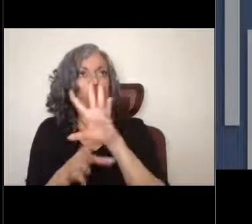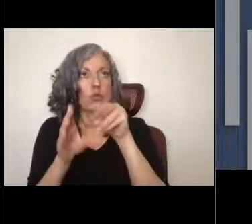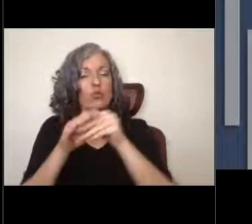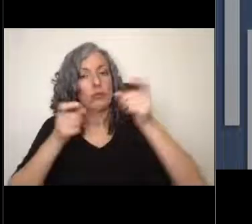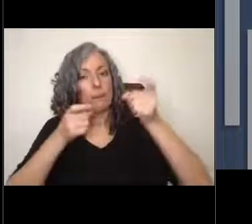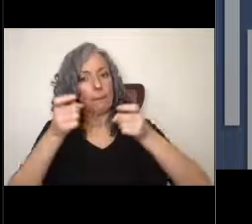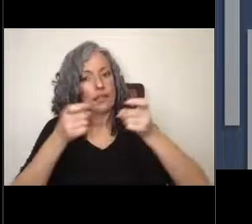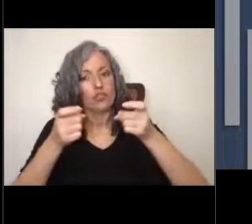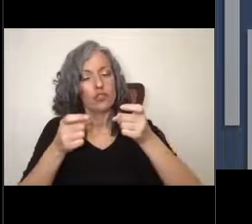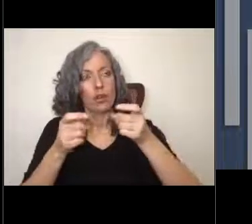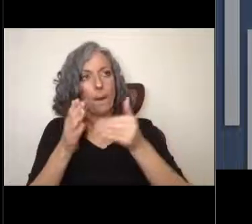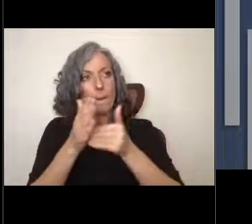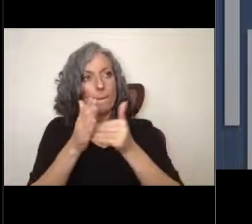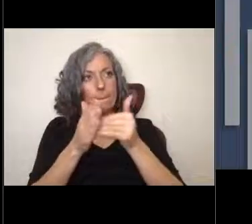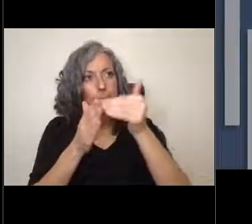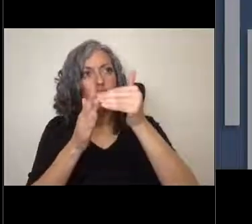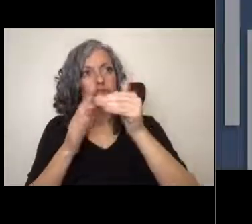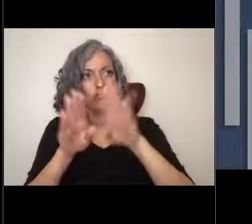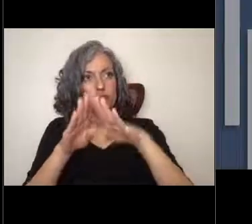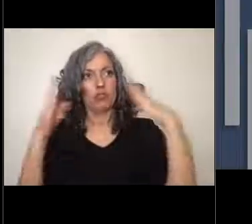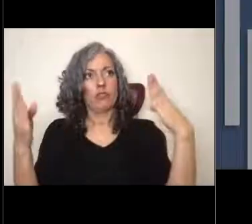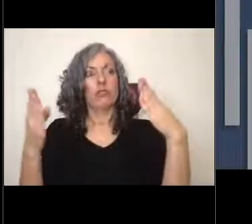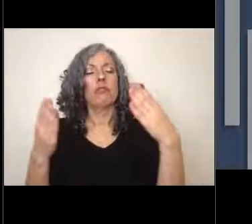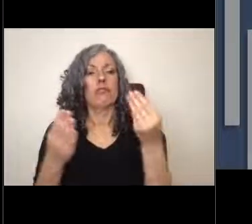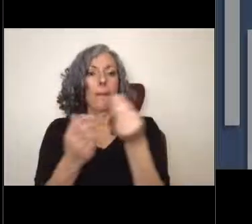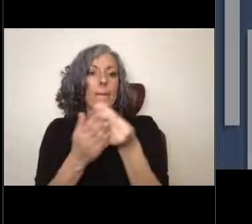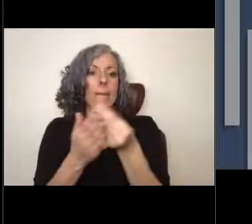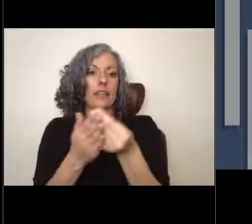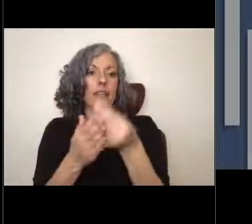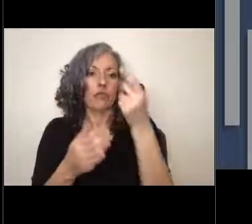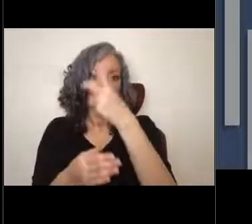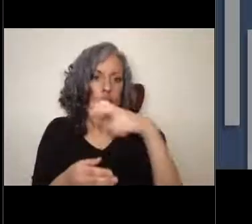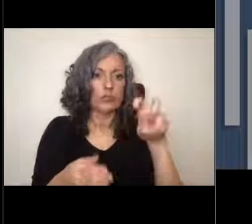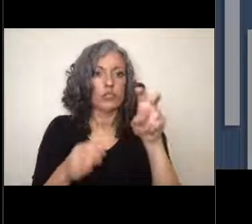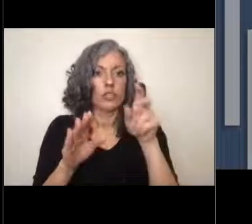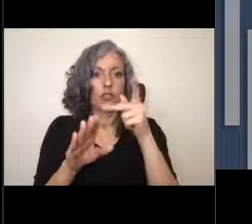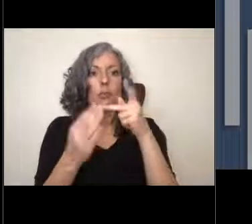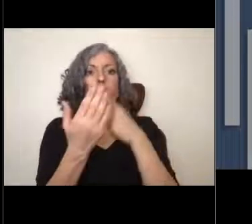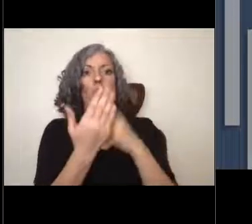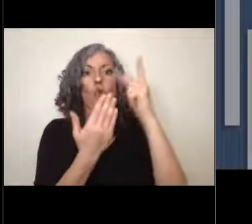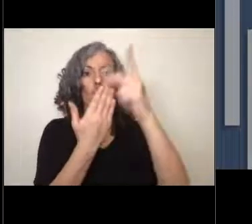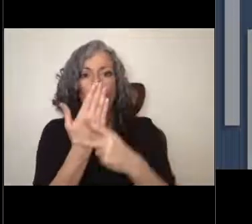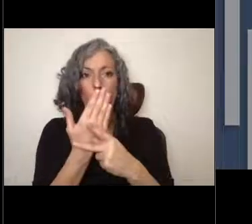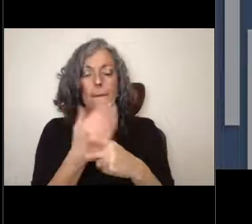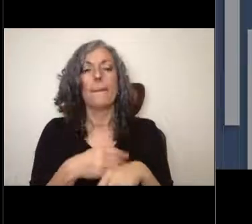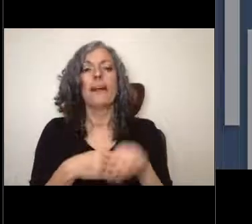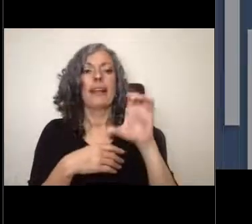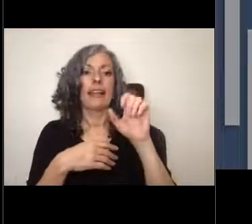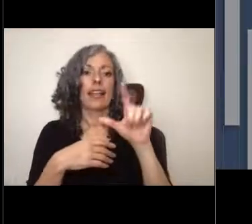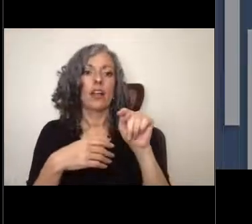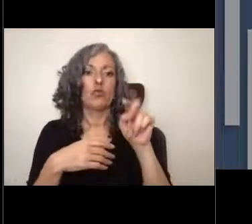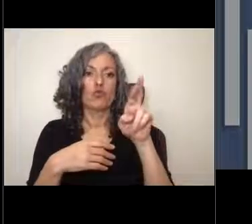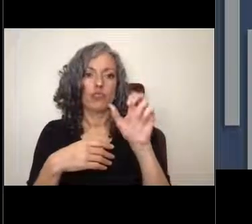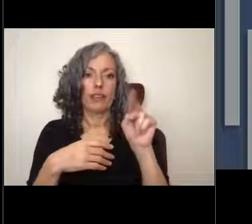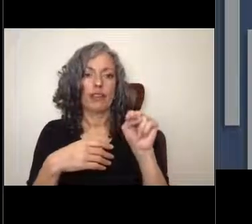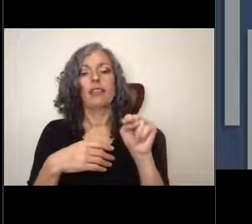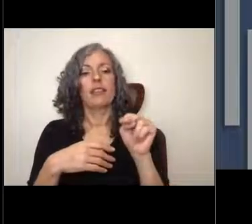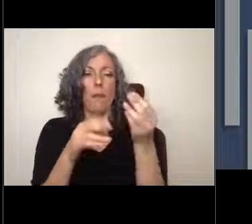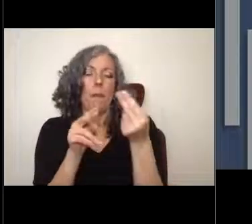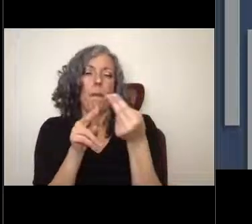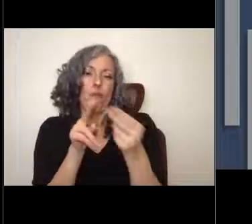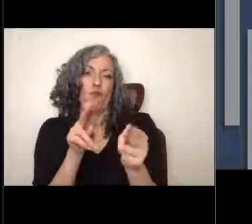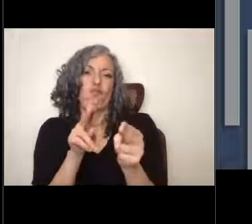the $1 billion general fund augmentation for the active transportation program. And Caltrans has briefed commission staff on this